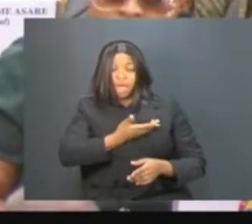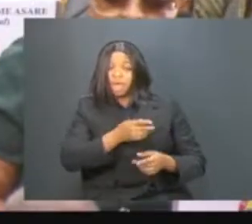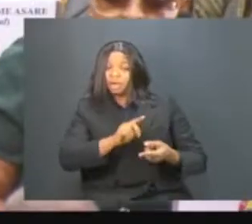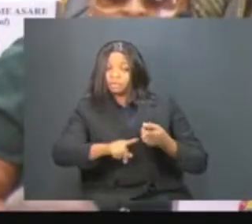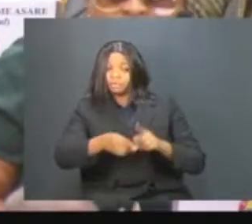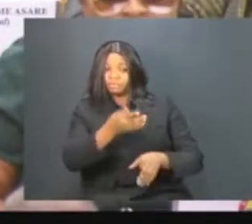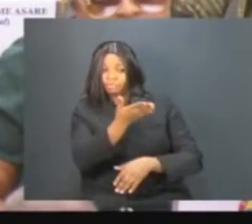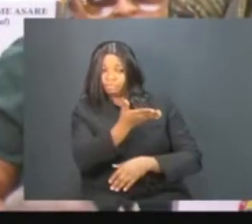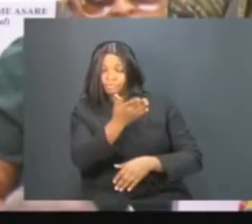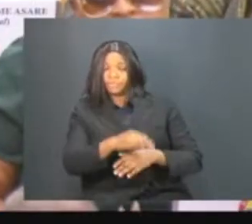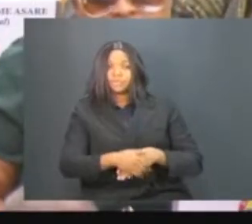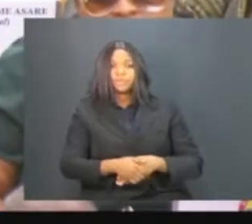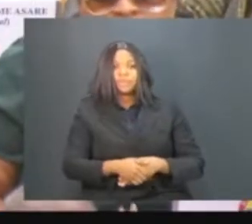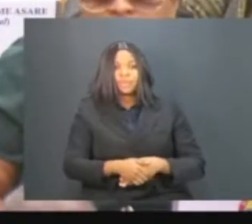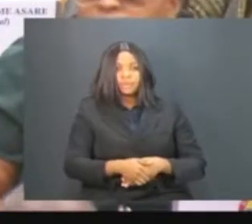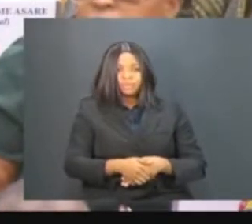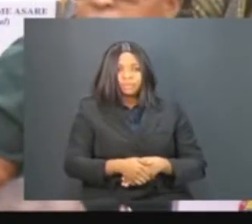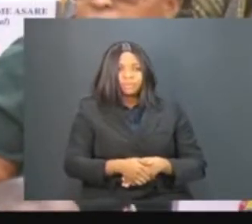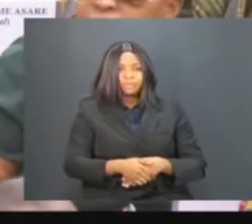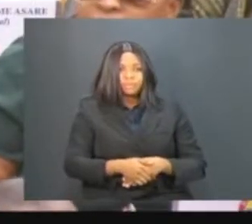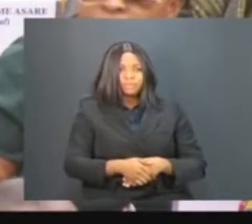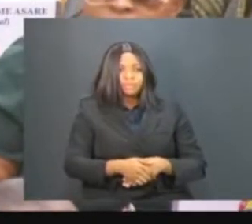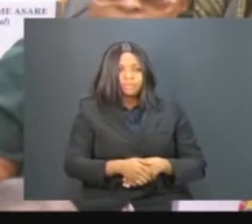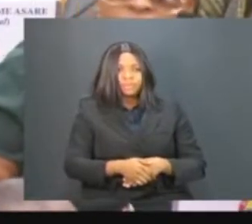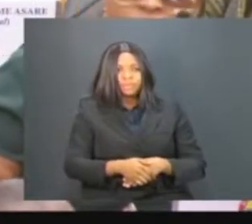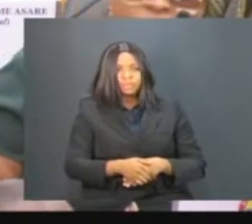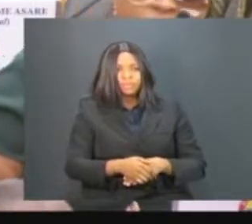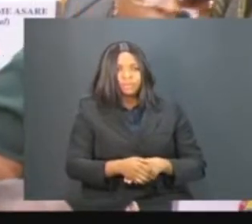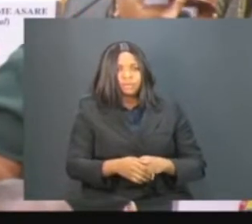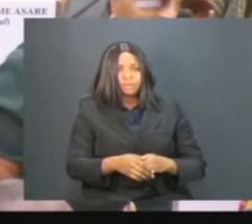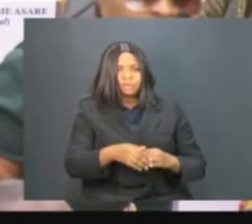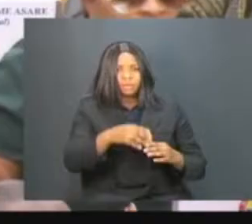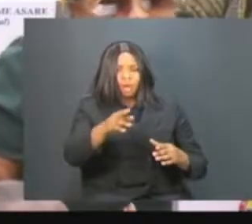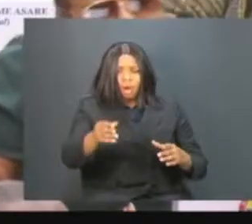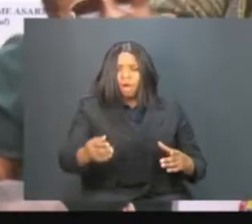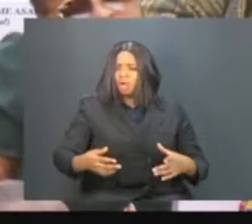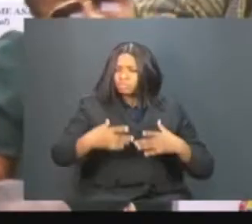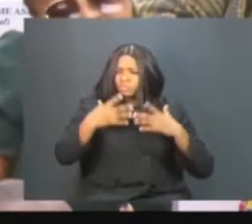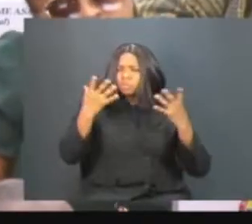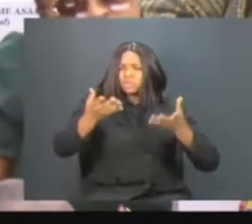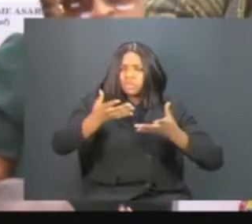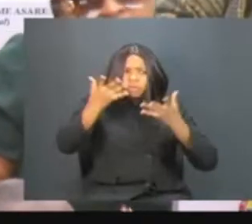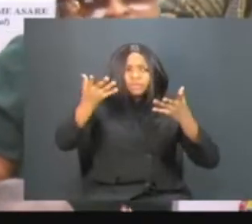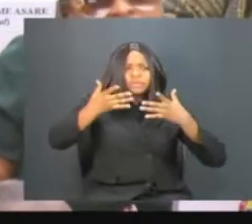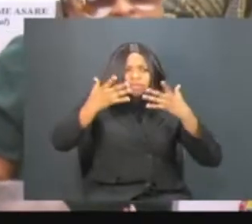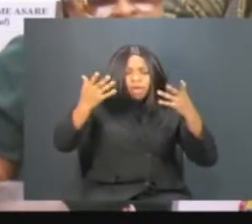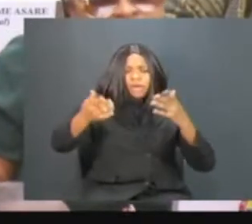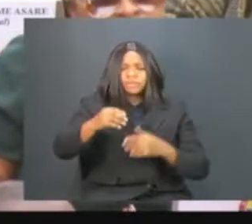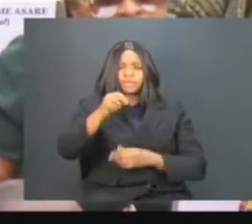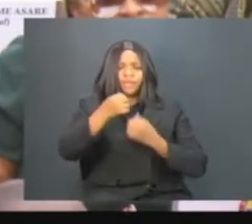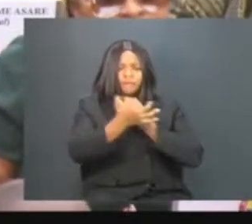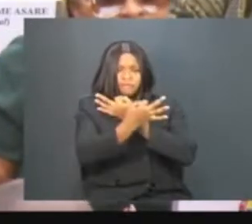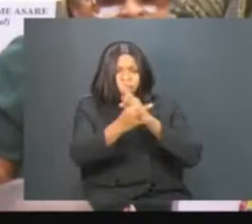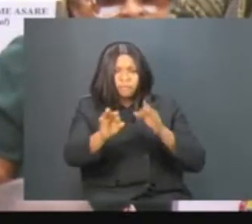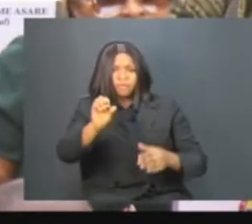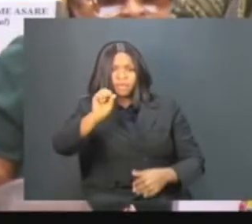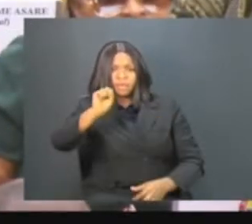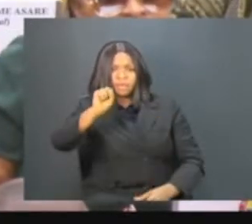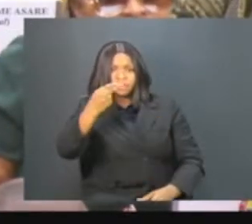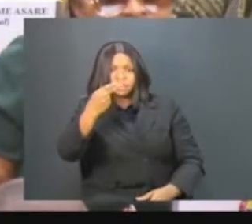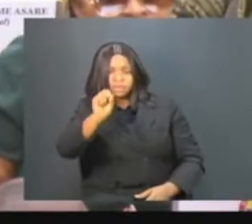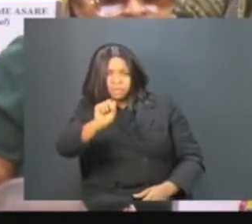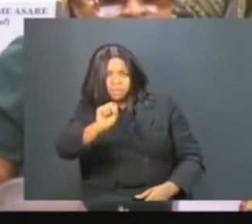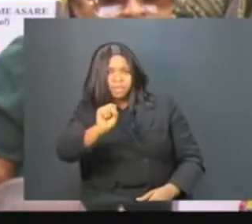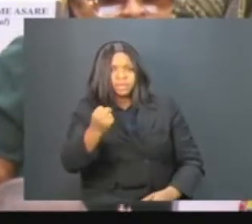side touted the senior high school free SHS. And for 4 years, we sat